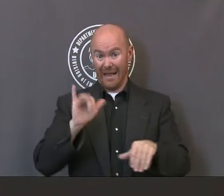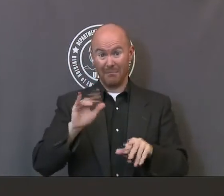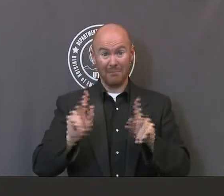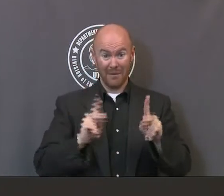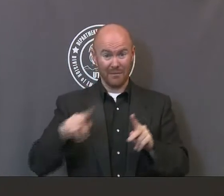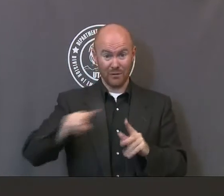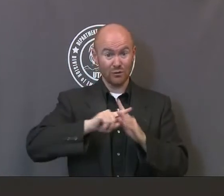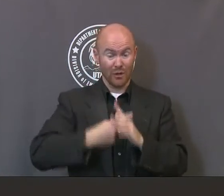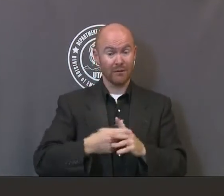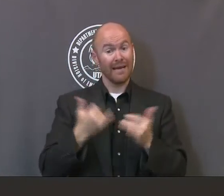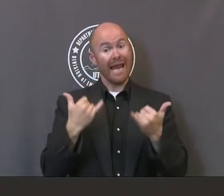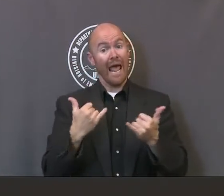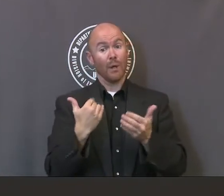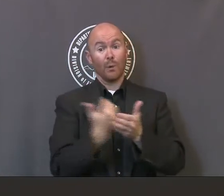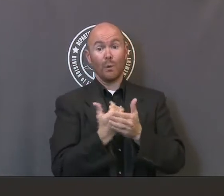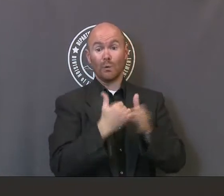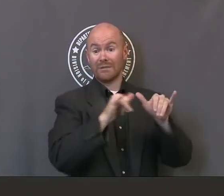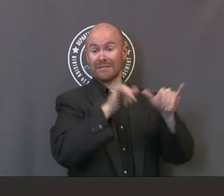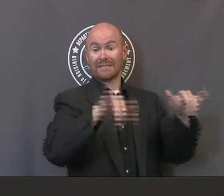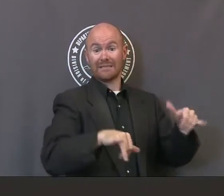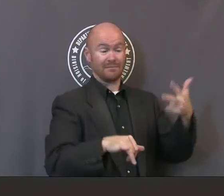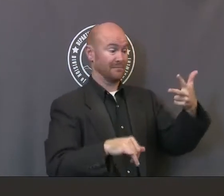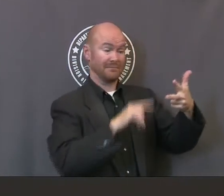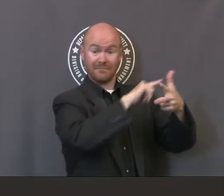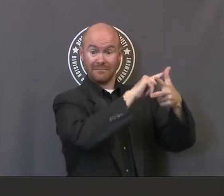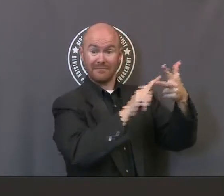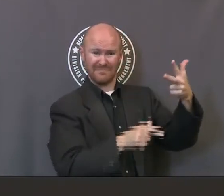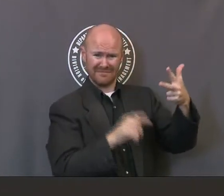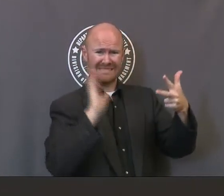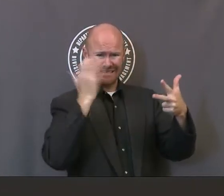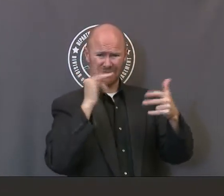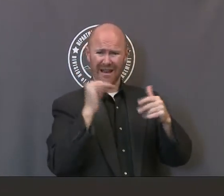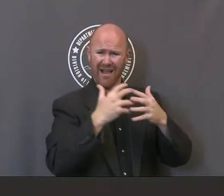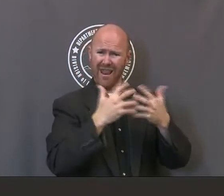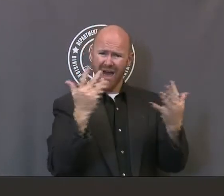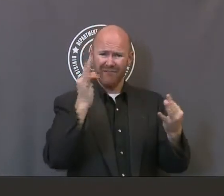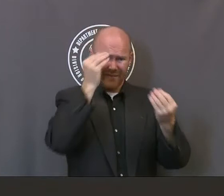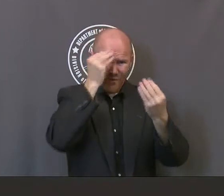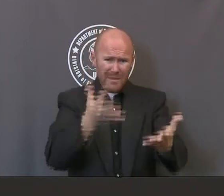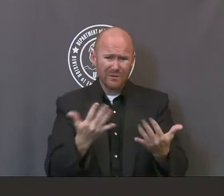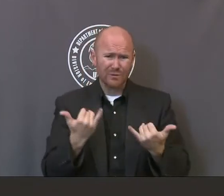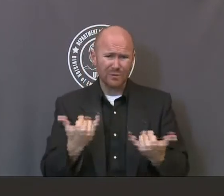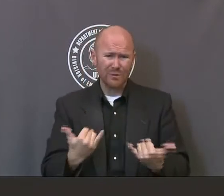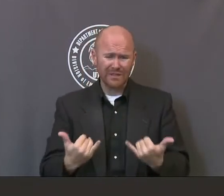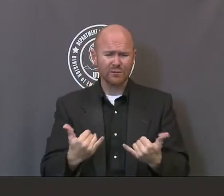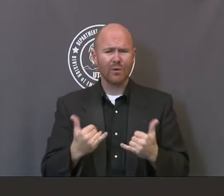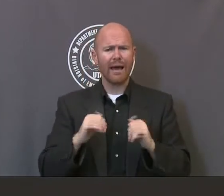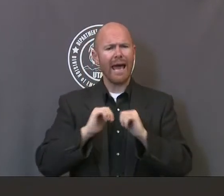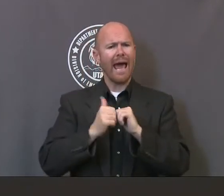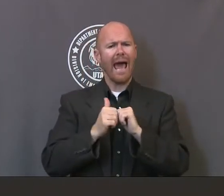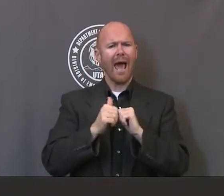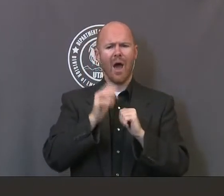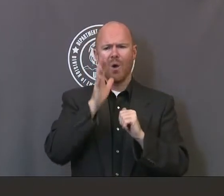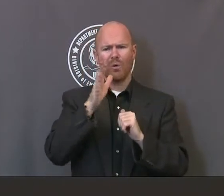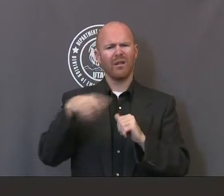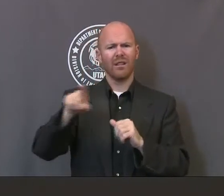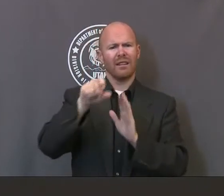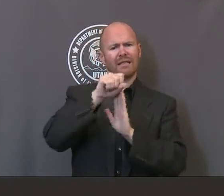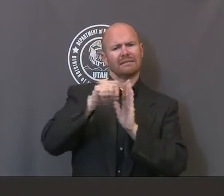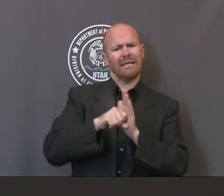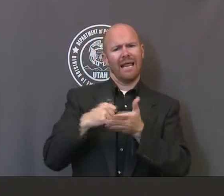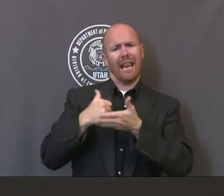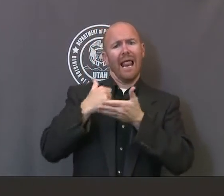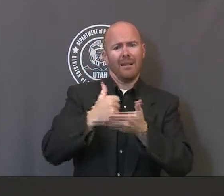This new system is complicated. It's a lot of information. How is the state going to work to keep